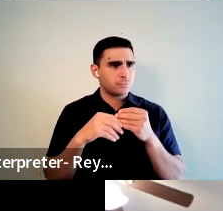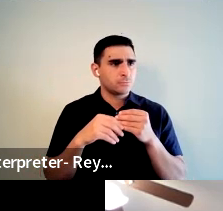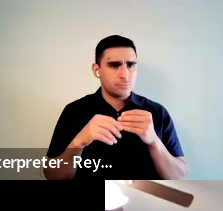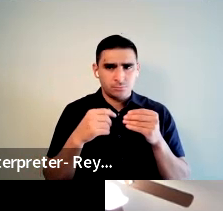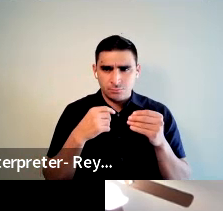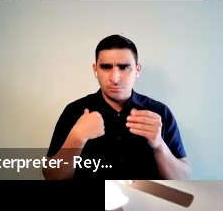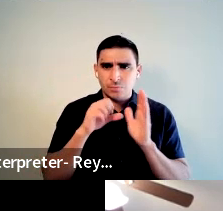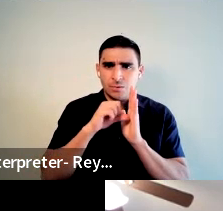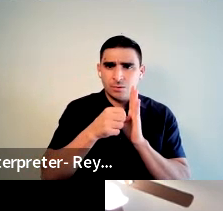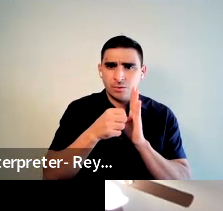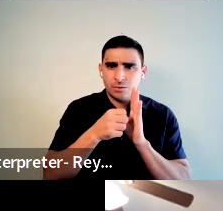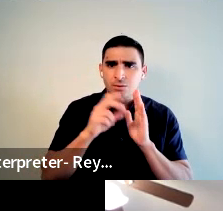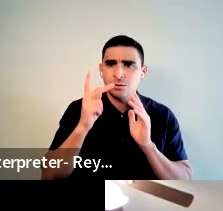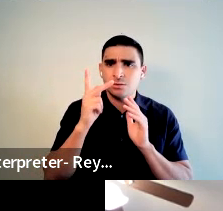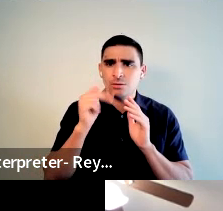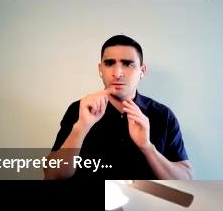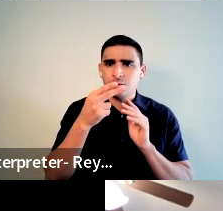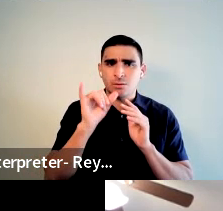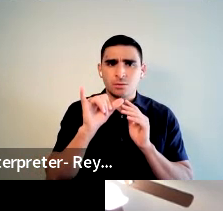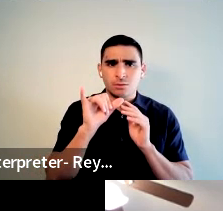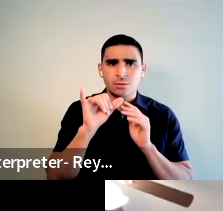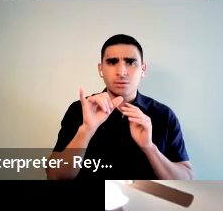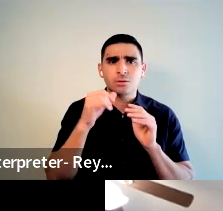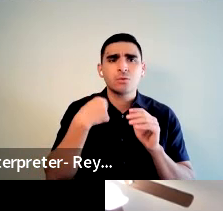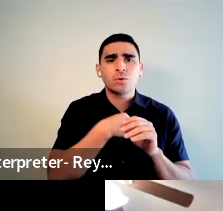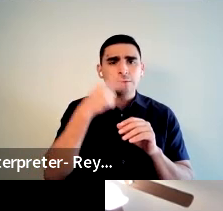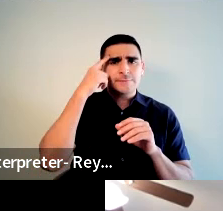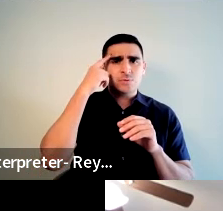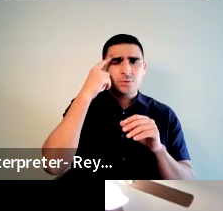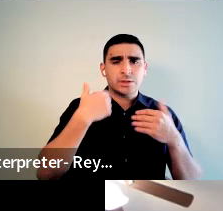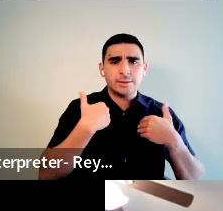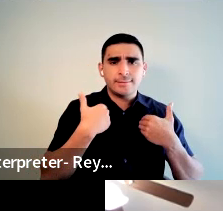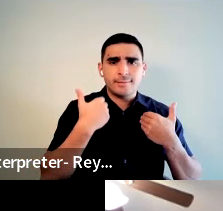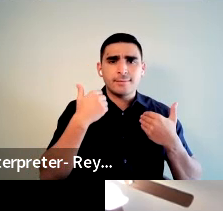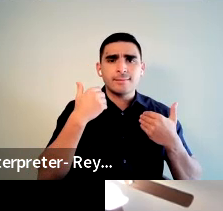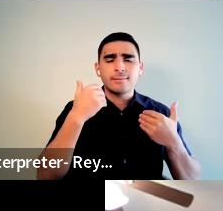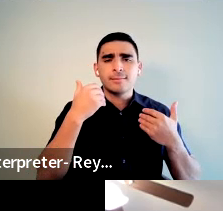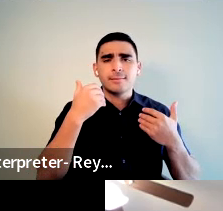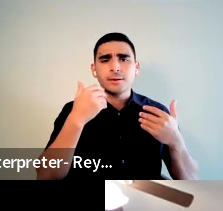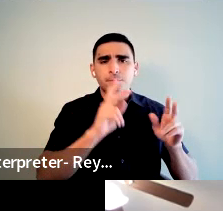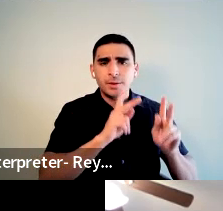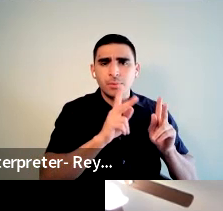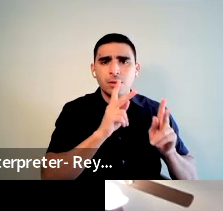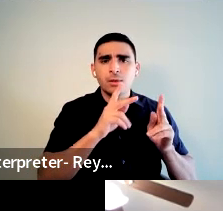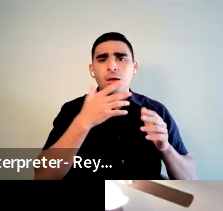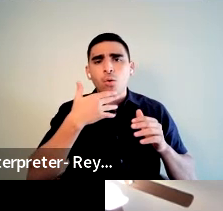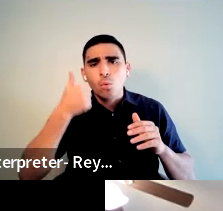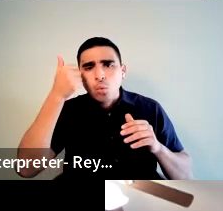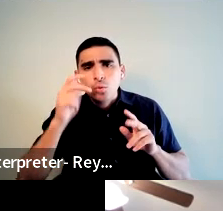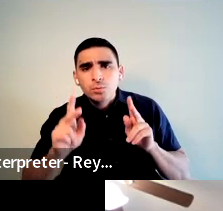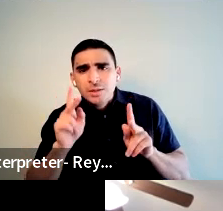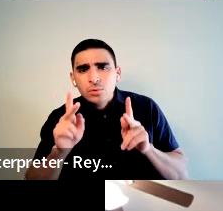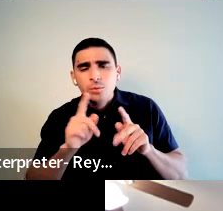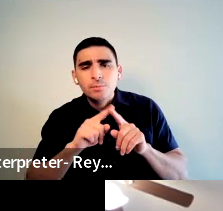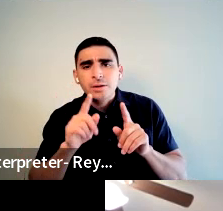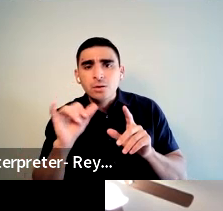highlight, Kathy was kind of talking about it, how we're focusing on young adults and suicide and older adults and mental health conditions. But let's talk about the